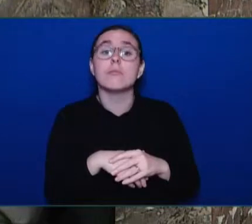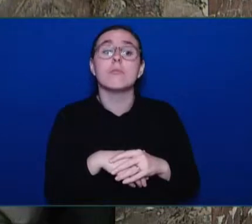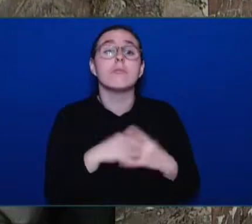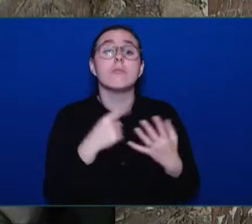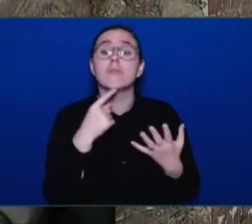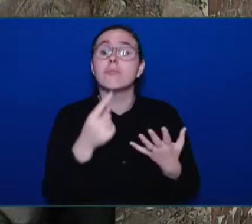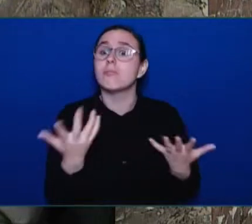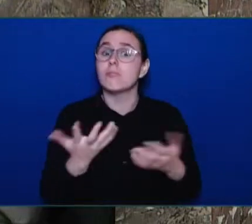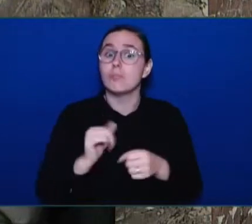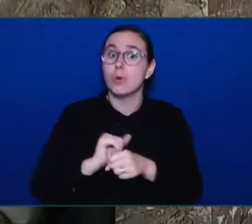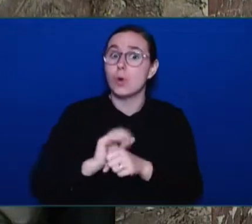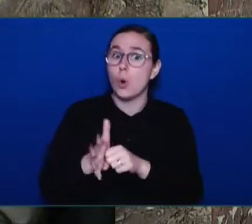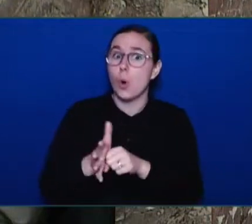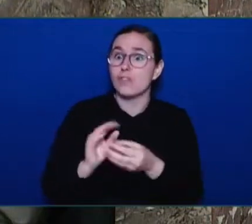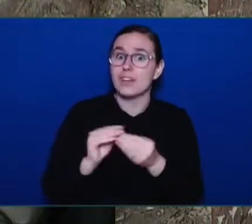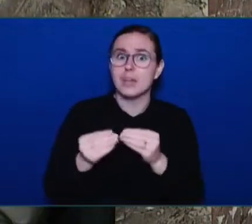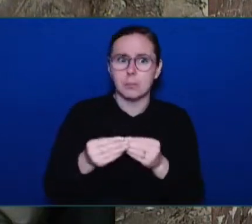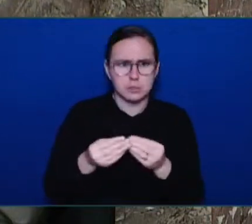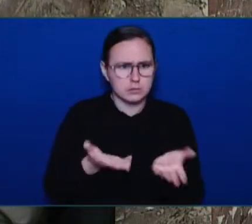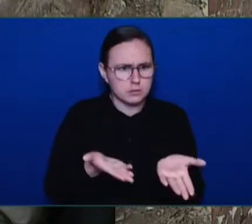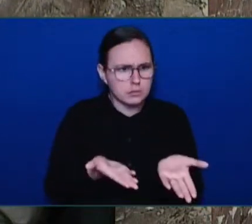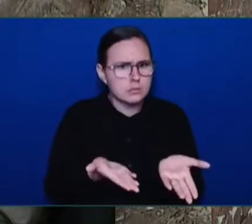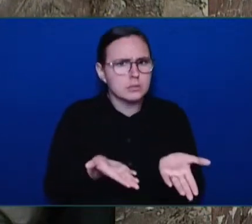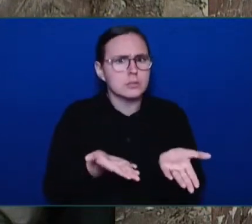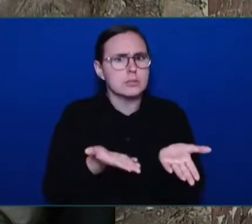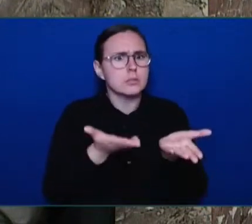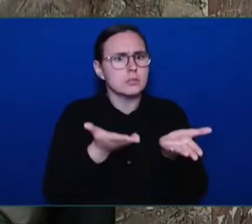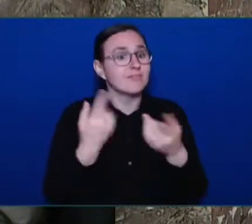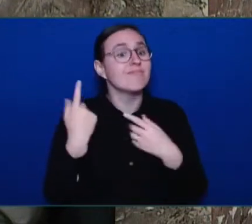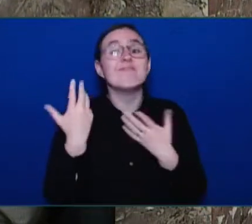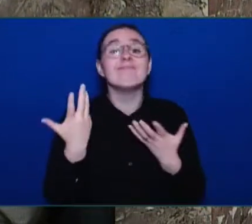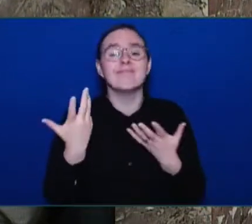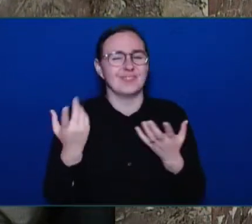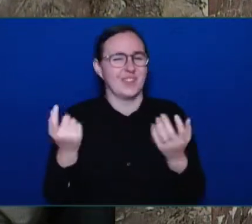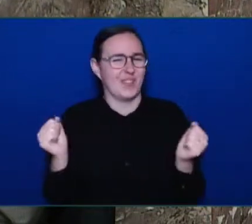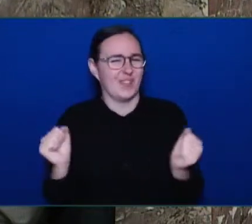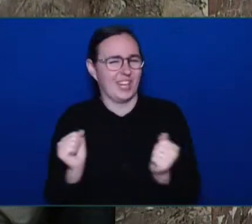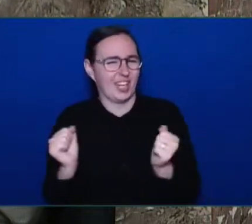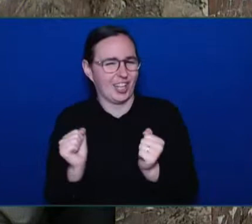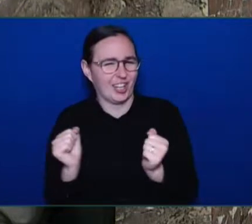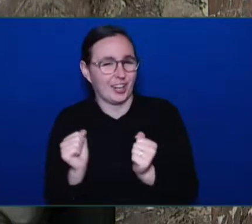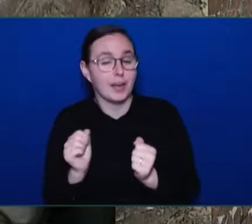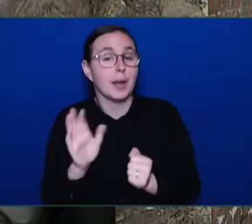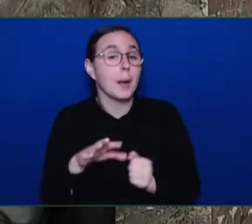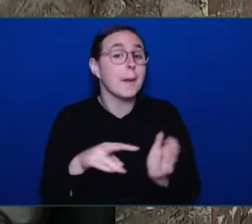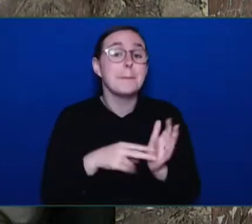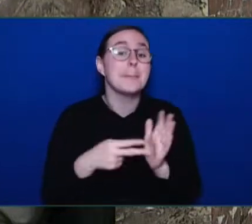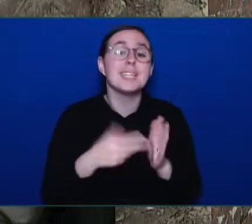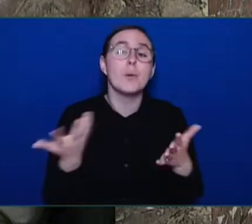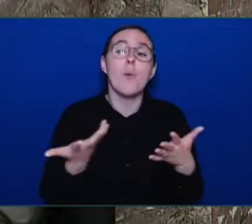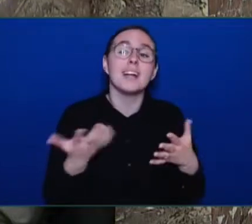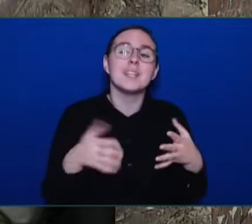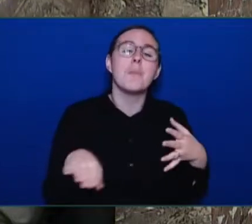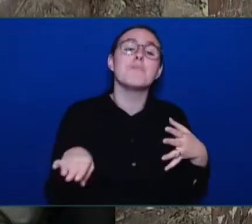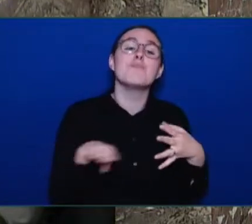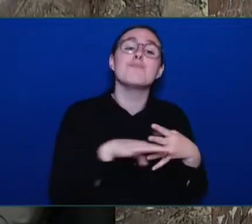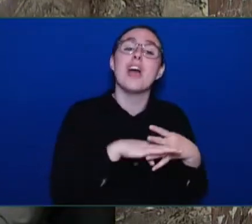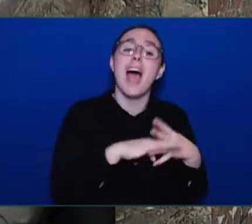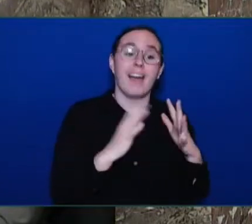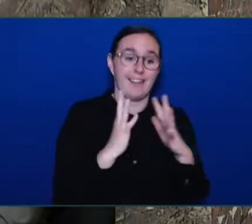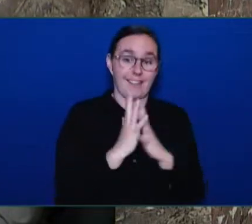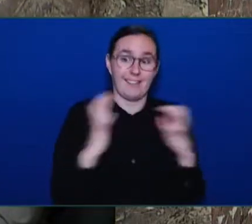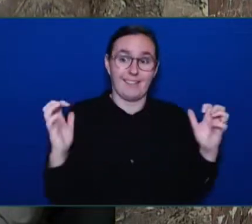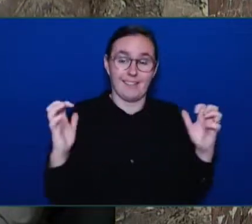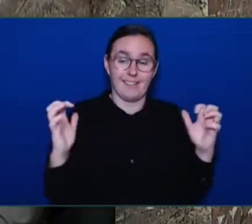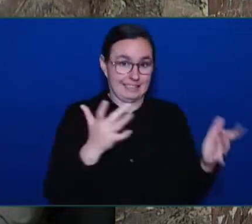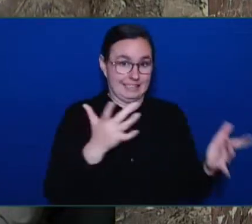words, transmission was less during school than it was during break periods. What Dr. Stanwyck recommended is that we remind people to stay home